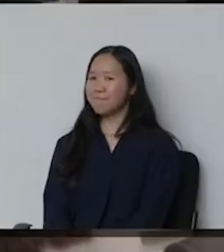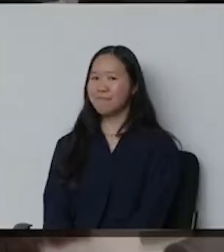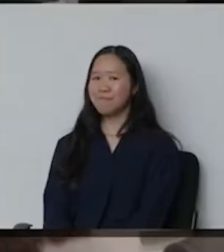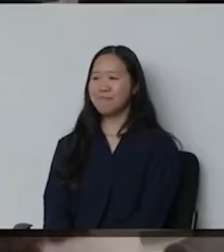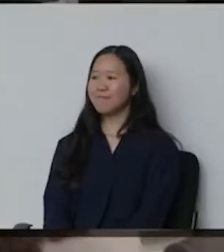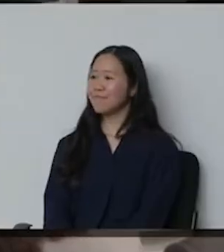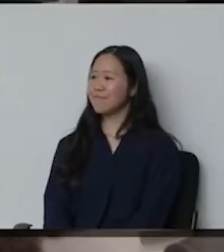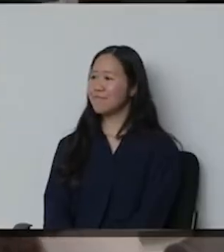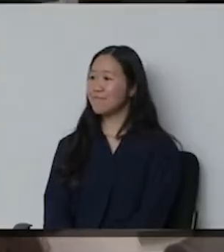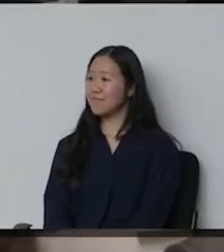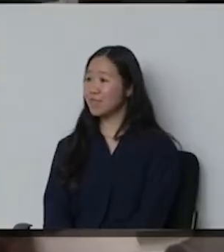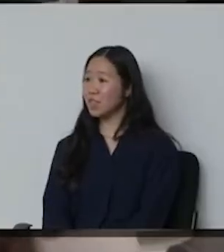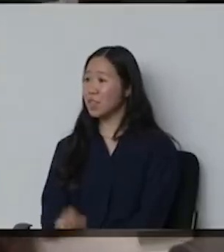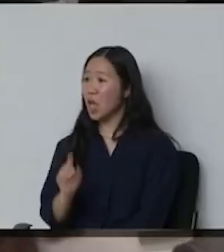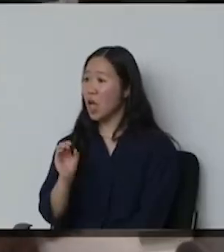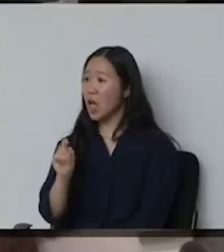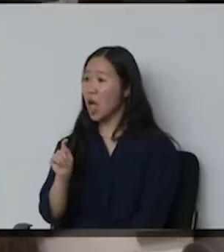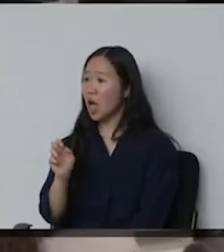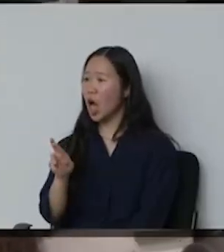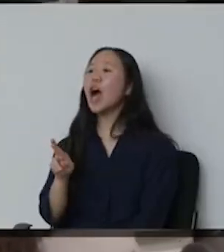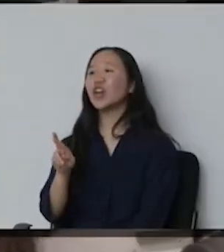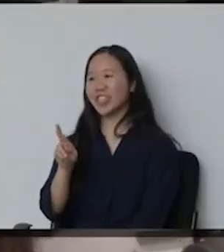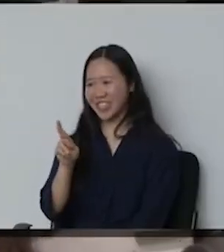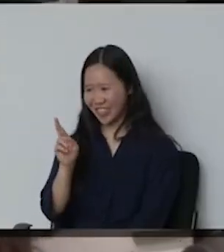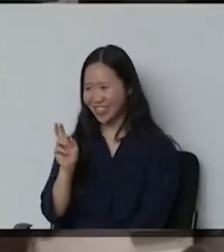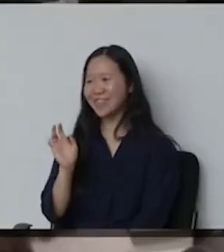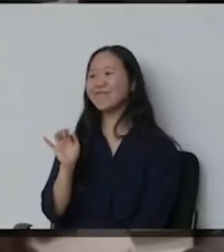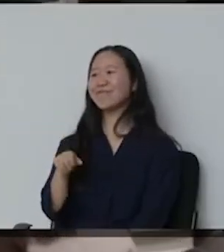Yeah, we can take some questions if there is any.